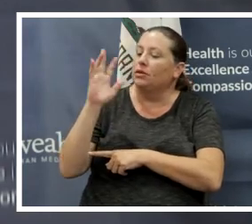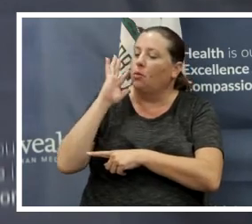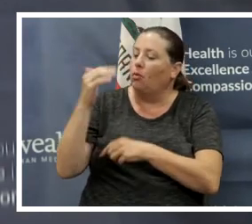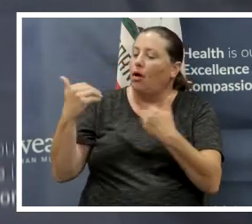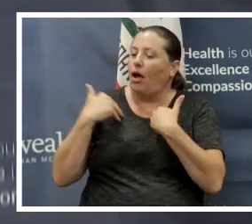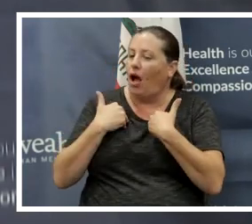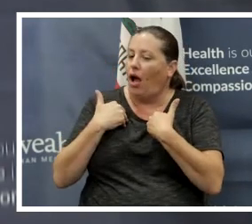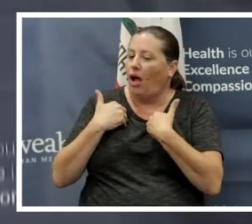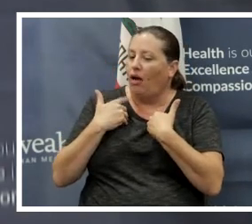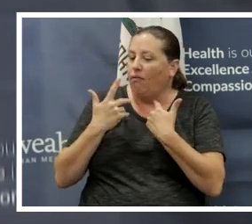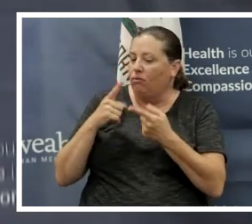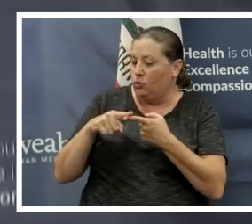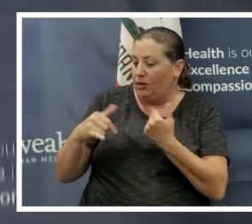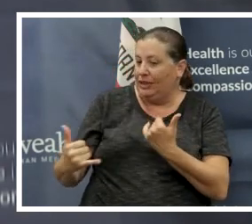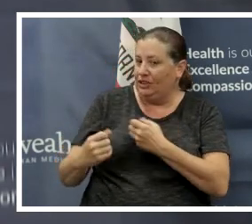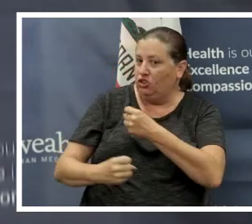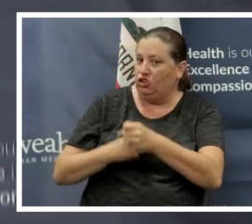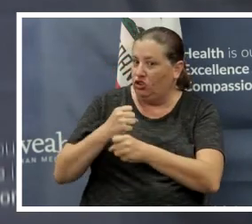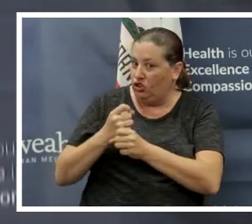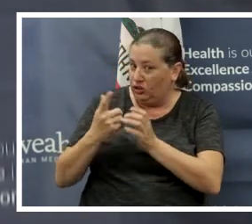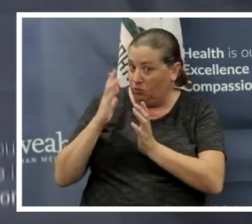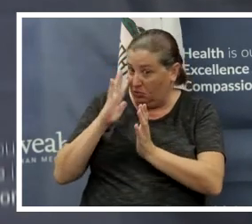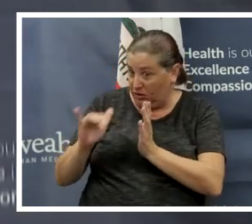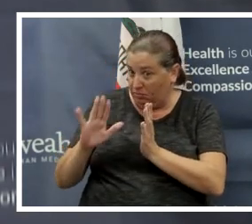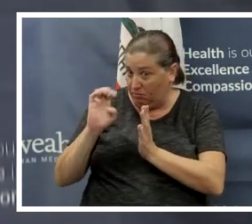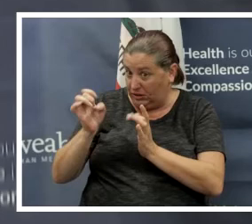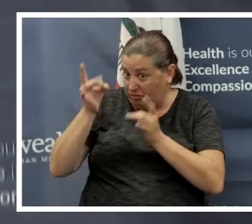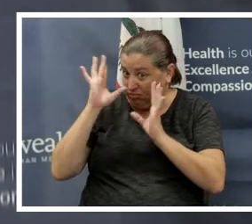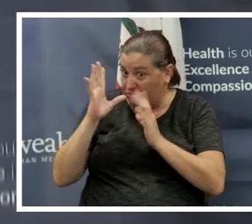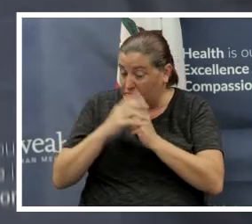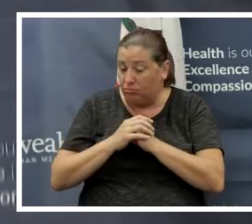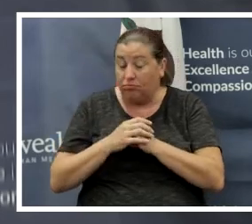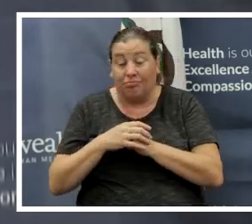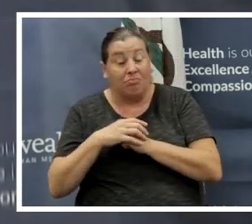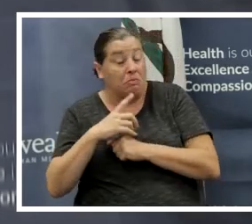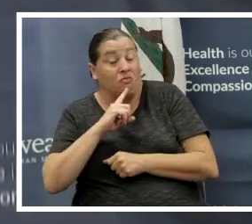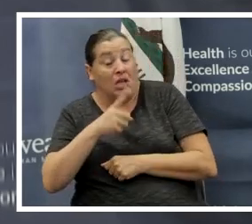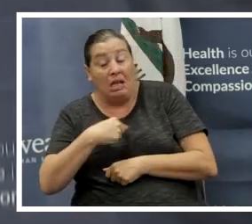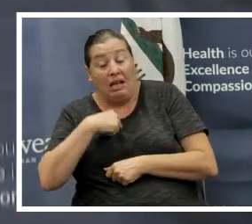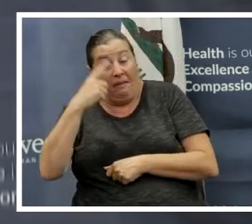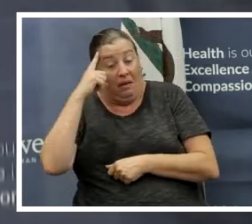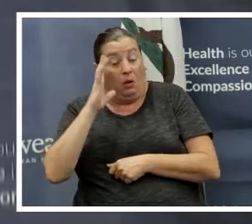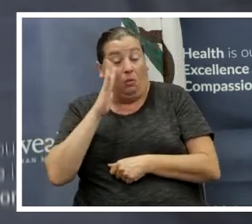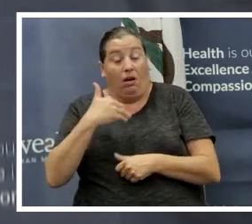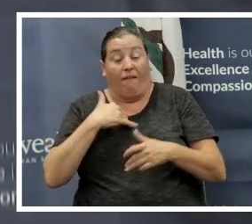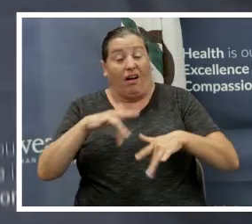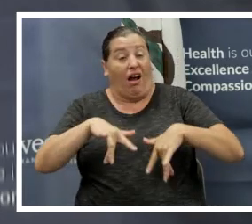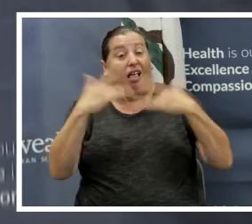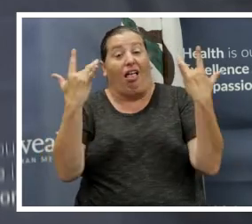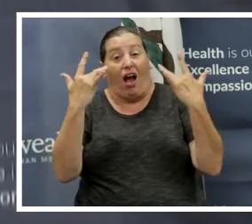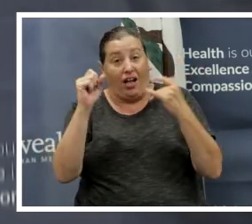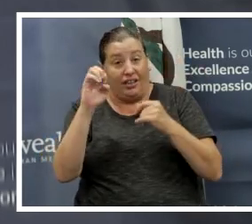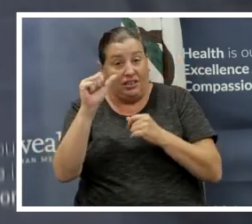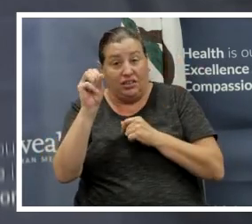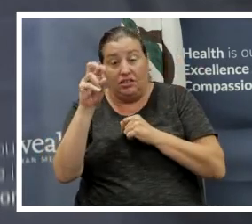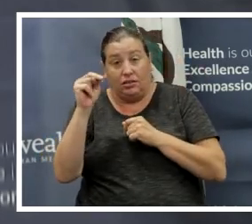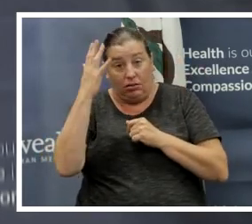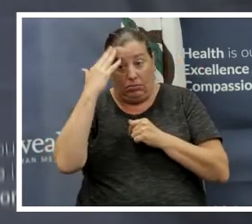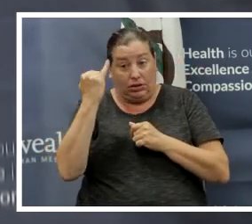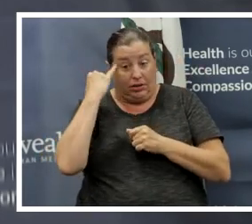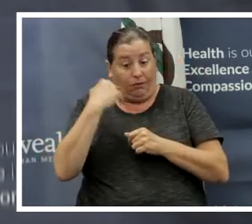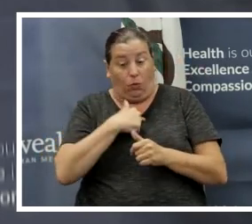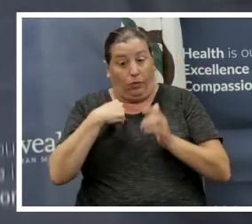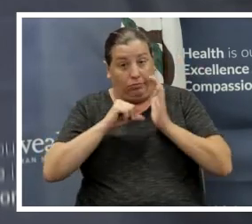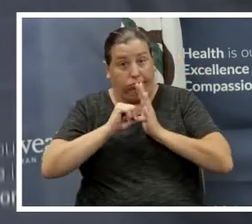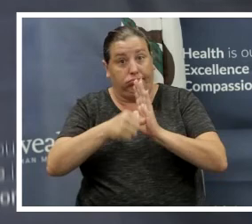this year? I actually think we might have a lighter flu season. If we continue to exercise these great behaviors, we don't